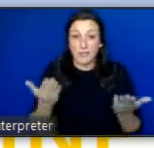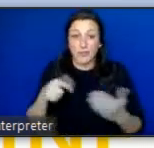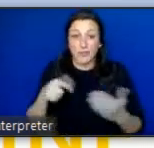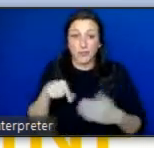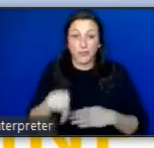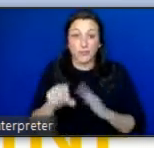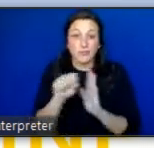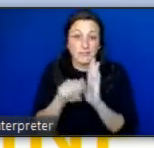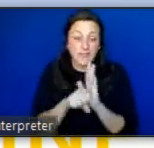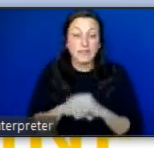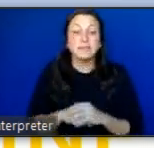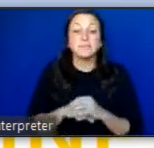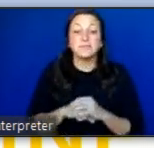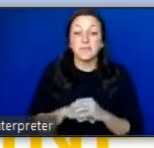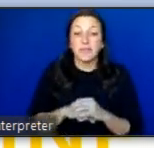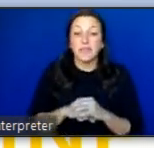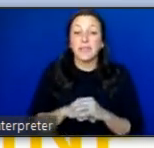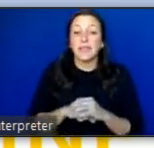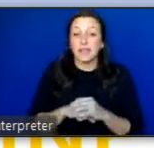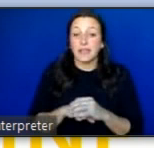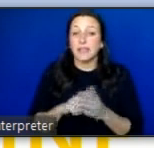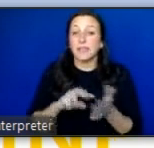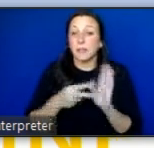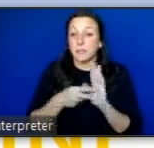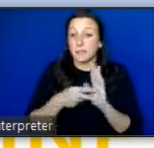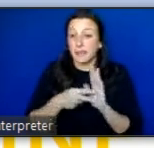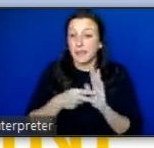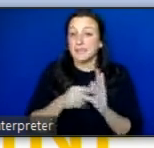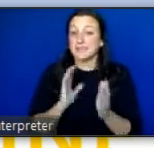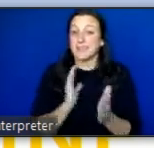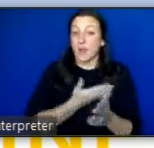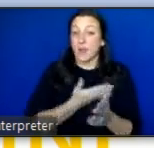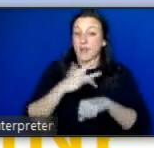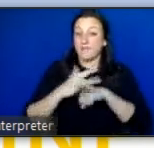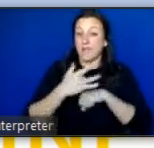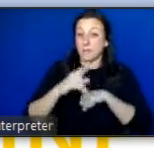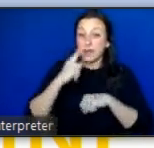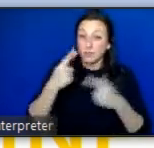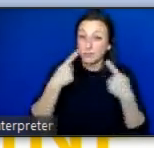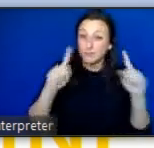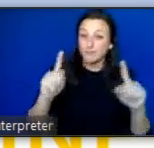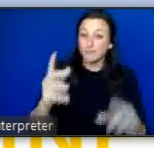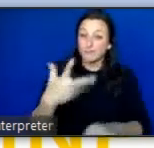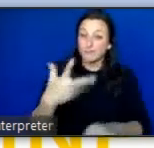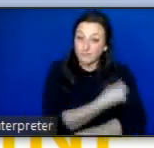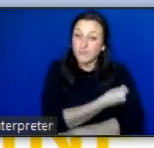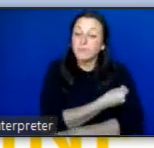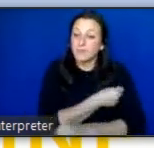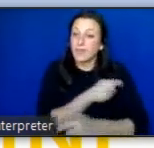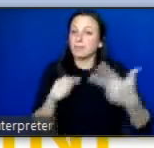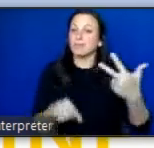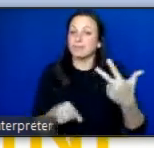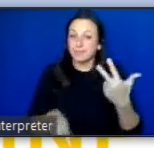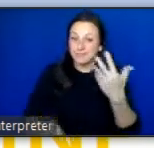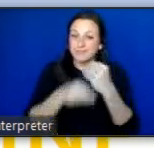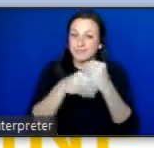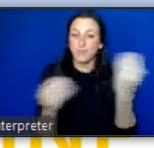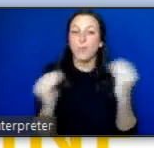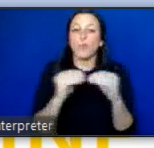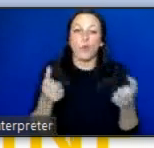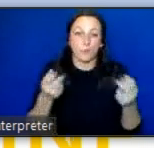and expanding our vaccine availability, there'll be even more opportunities for people